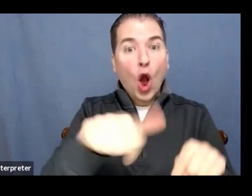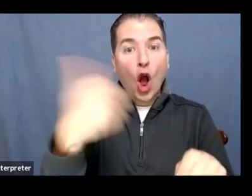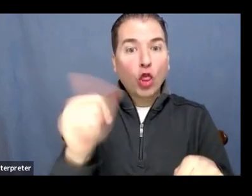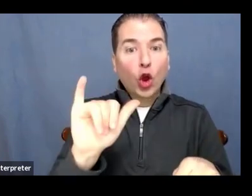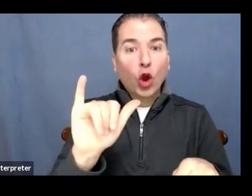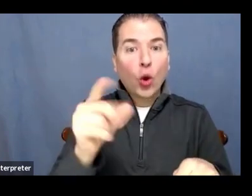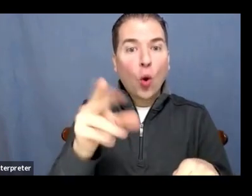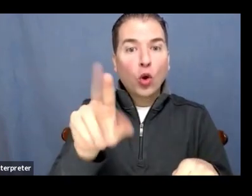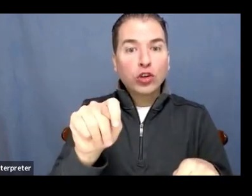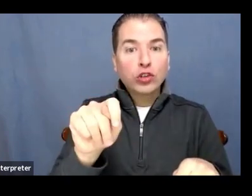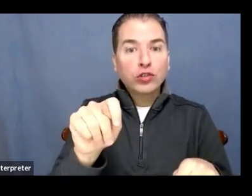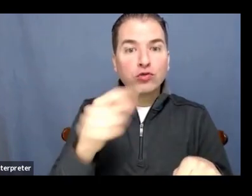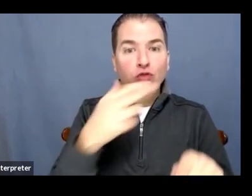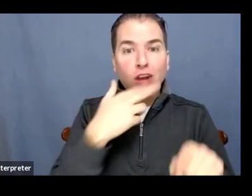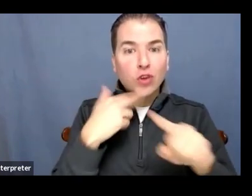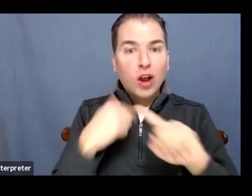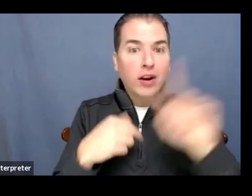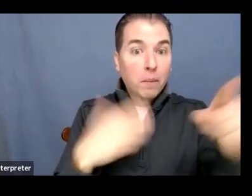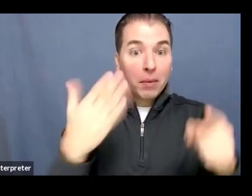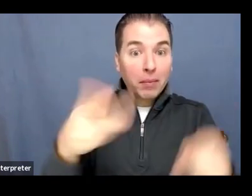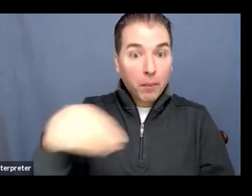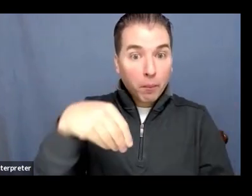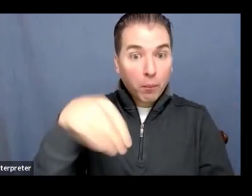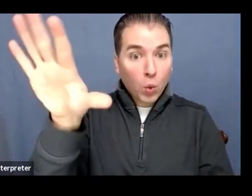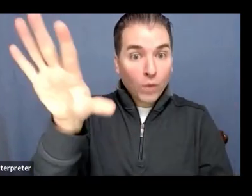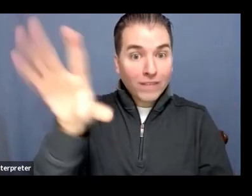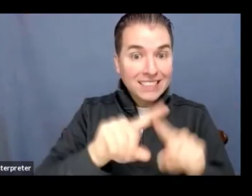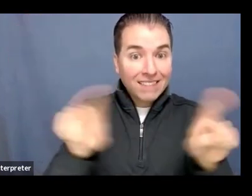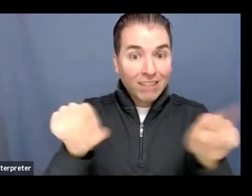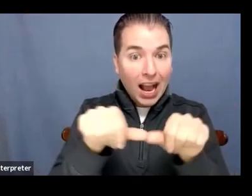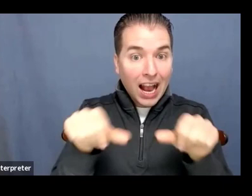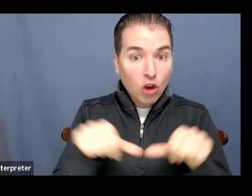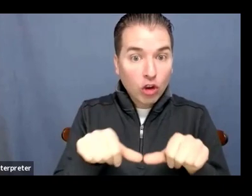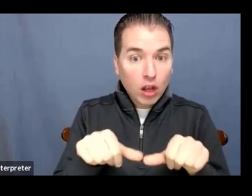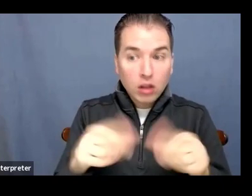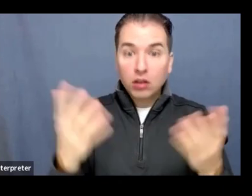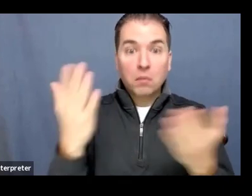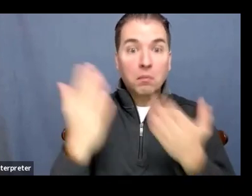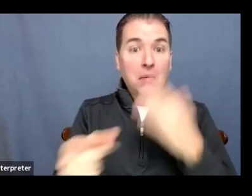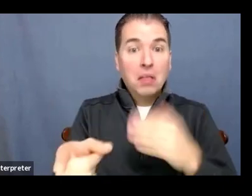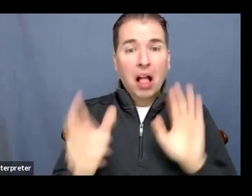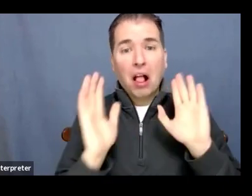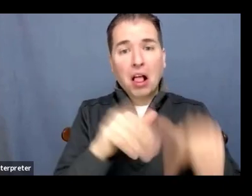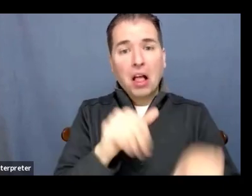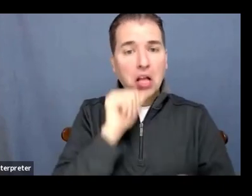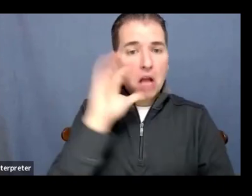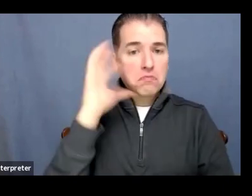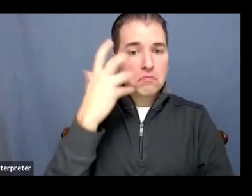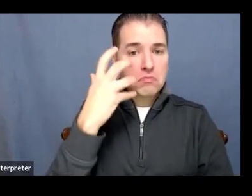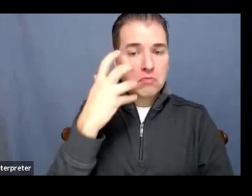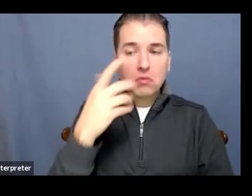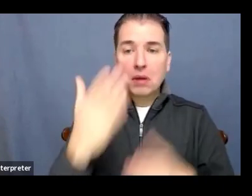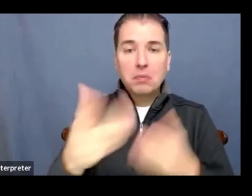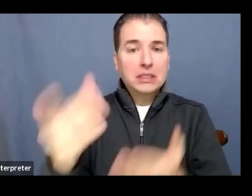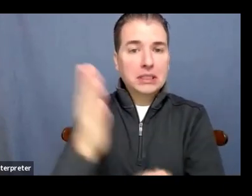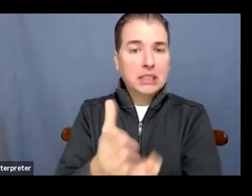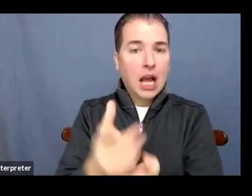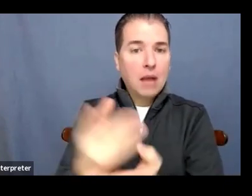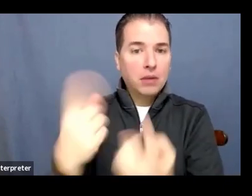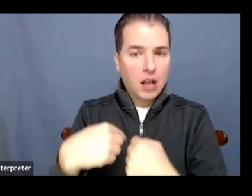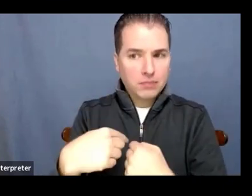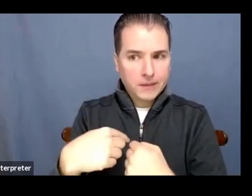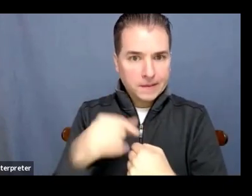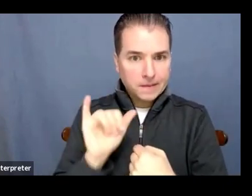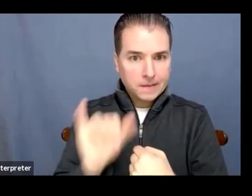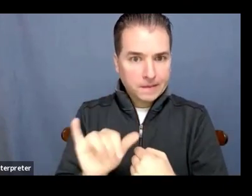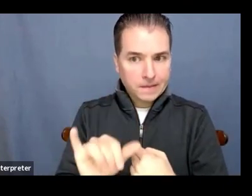back to eating pies. They may move out of my target area. Who knows? But we are going to lose customers. So I have to replace them, because I need